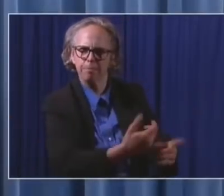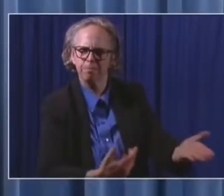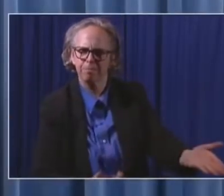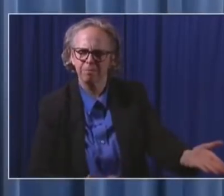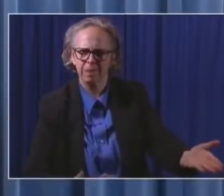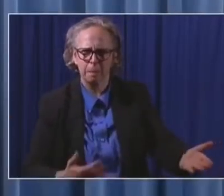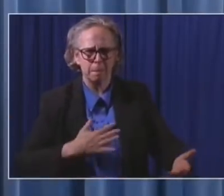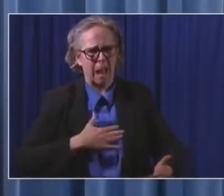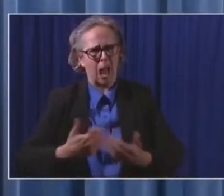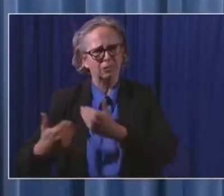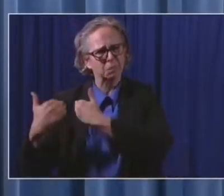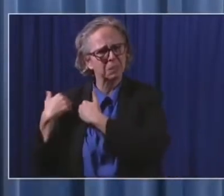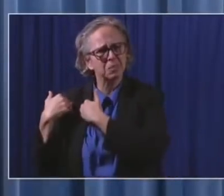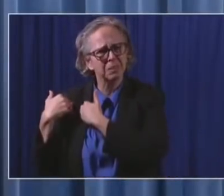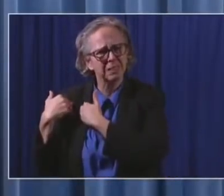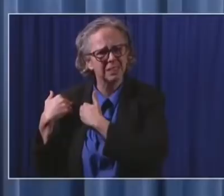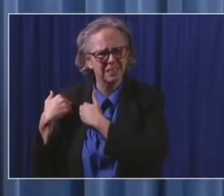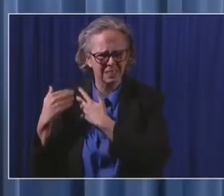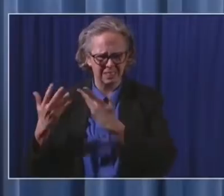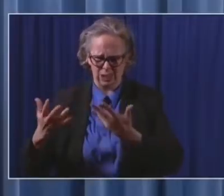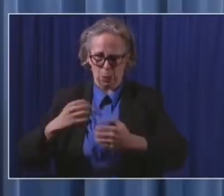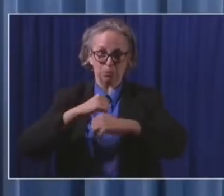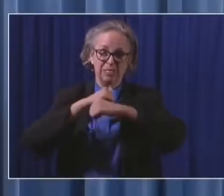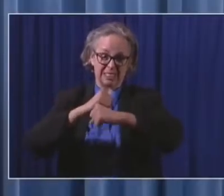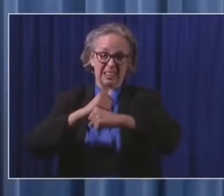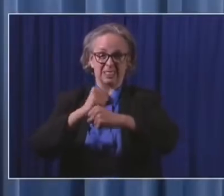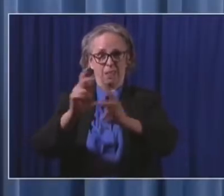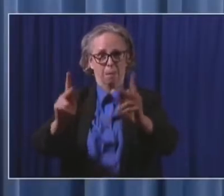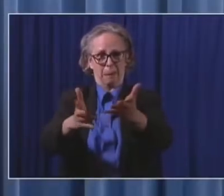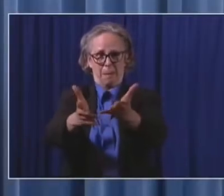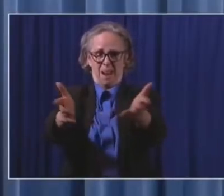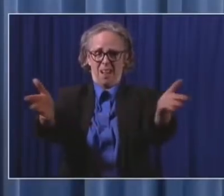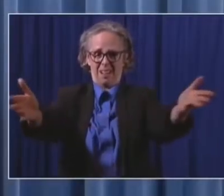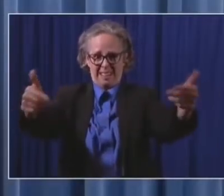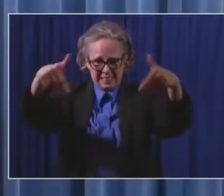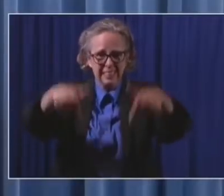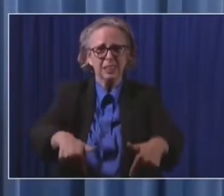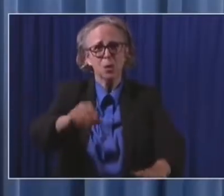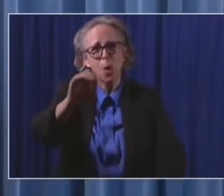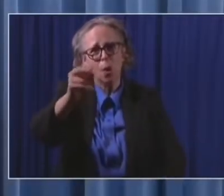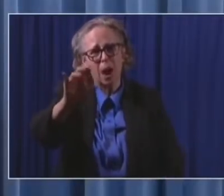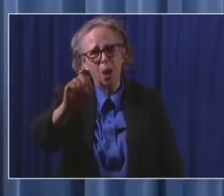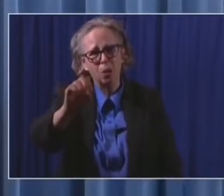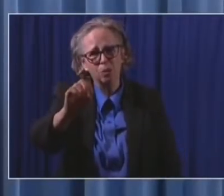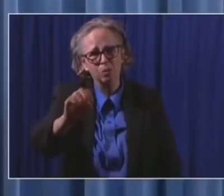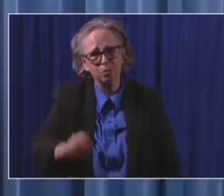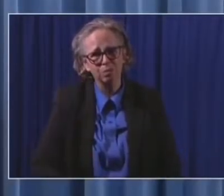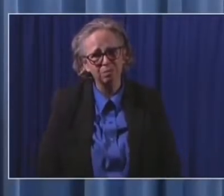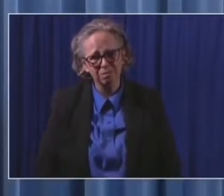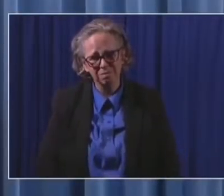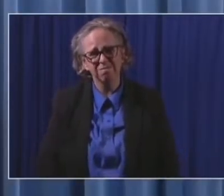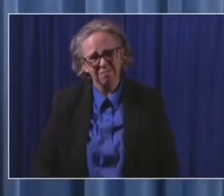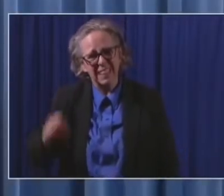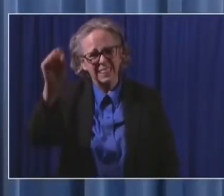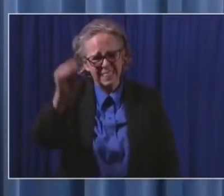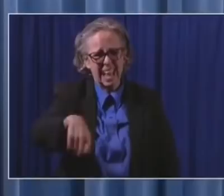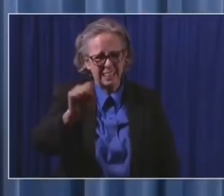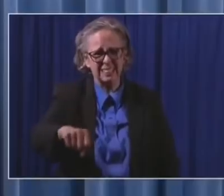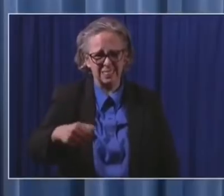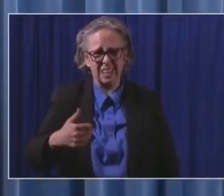a significant increase in COVID-19 in Ohio. I have an obligation